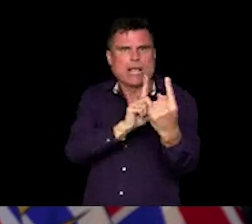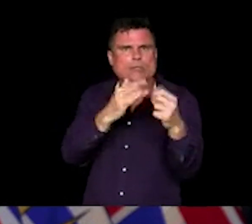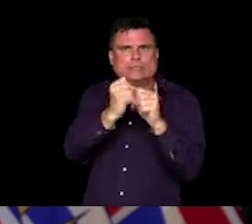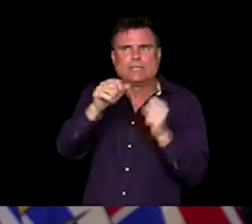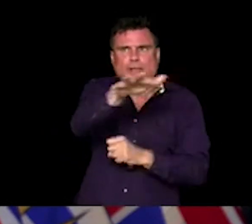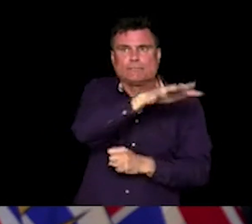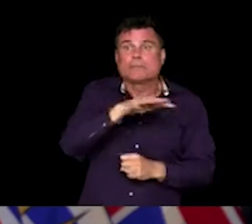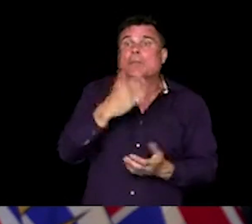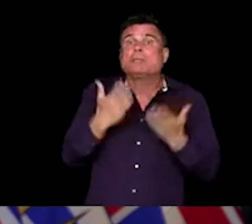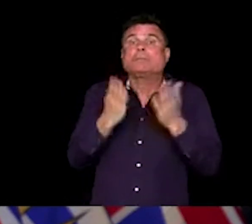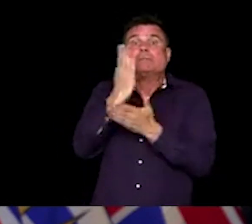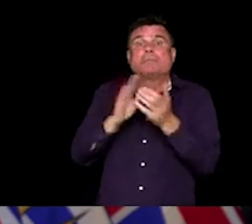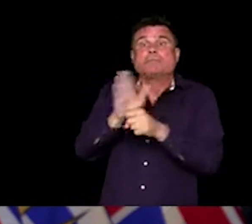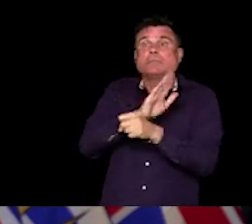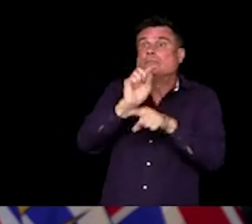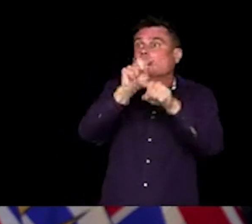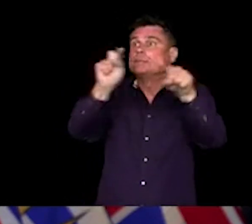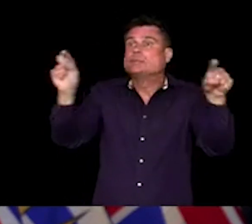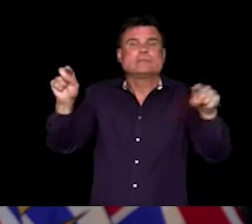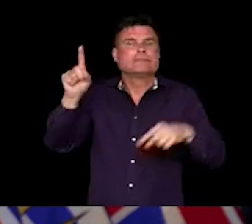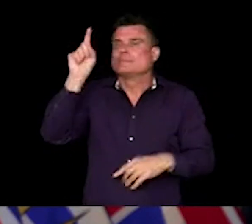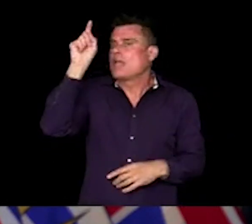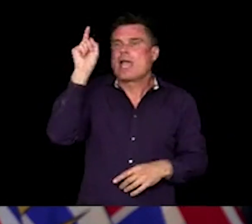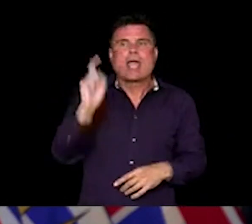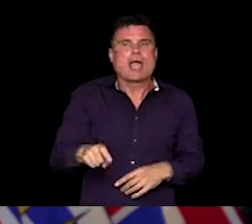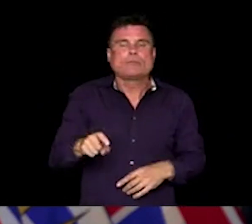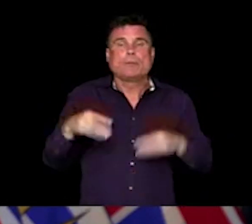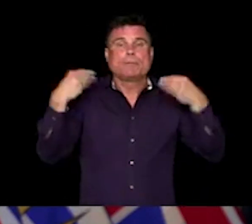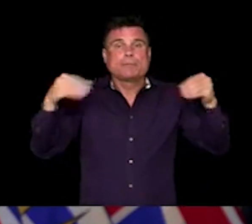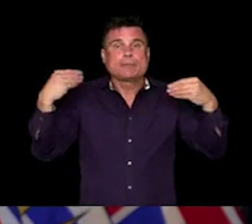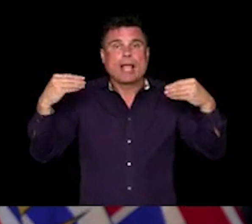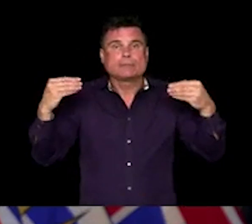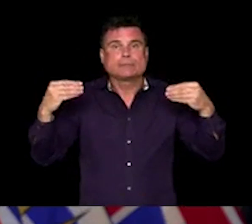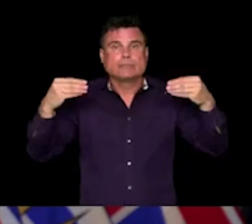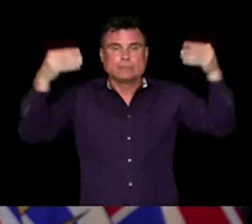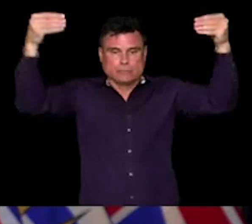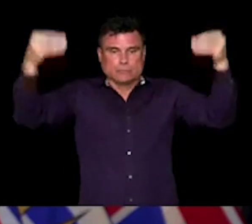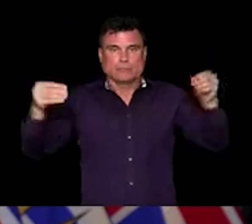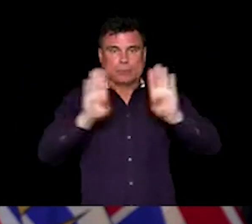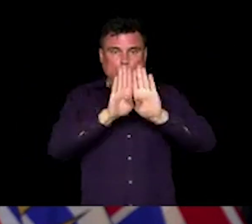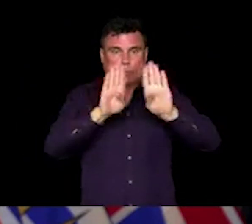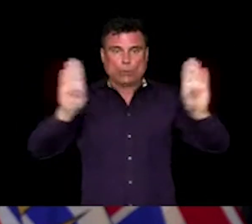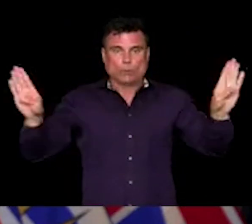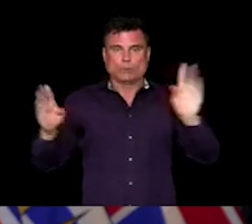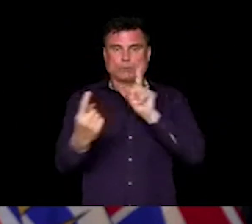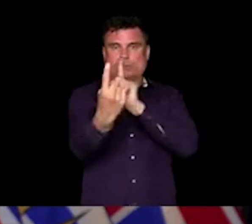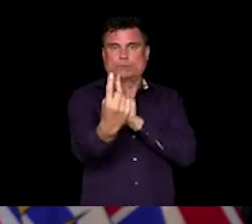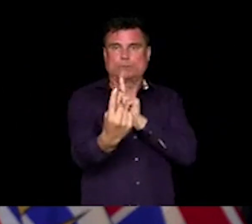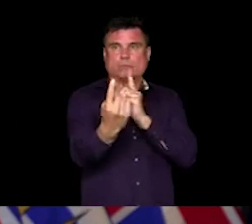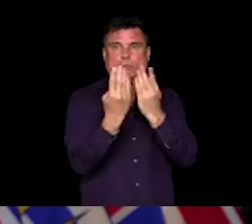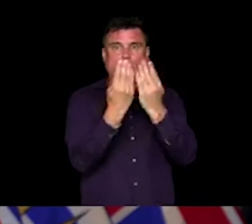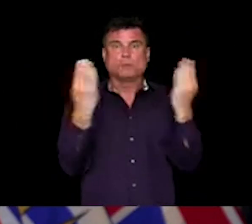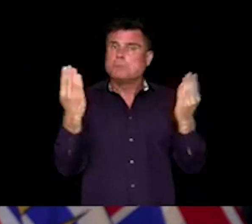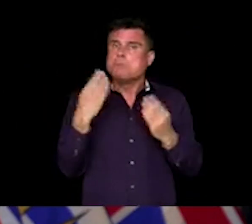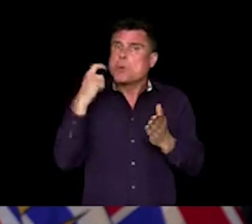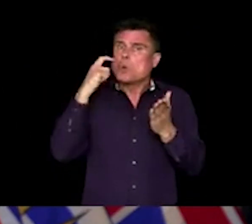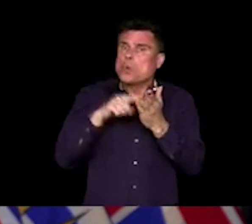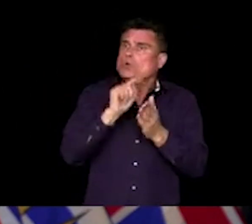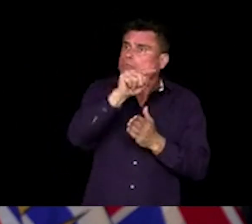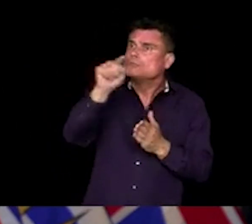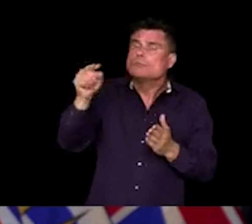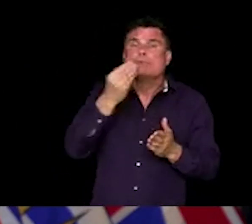of barriers in different areas, reducing the number of people in a store, for example, having